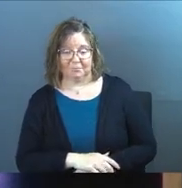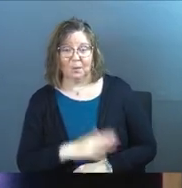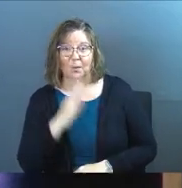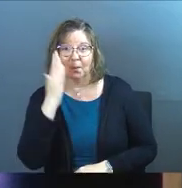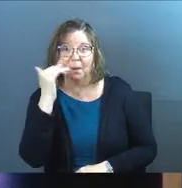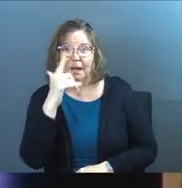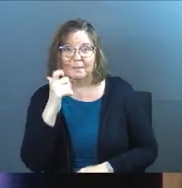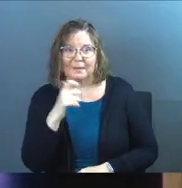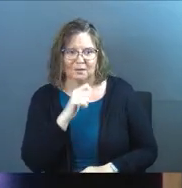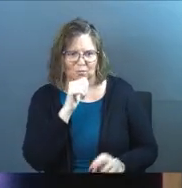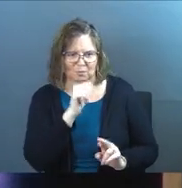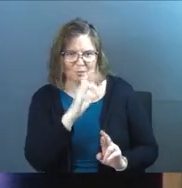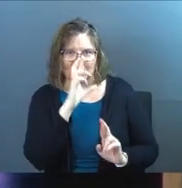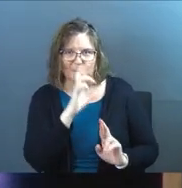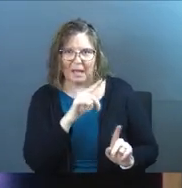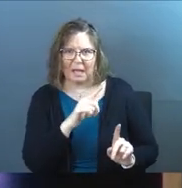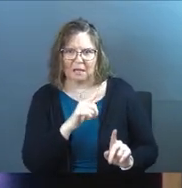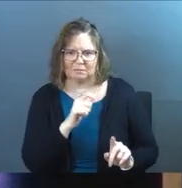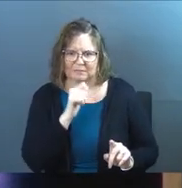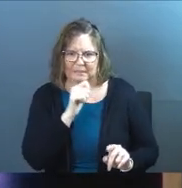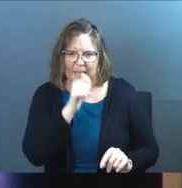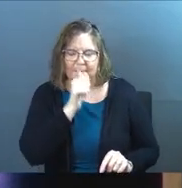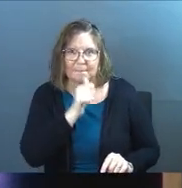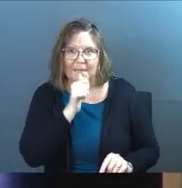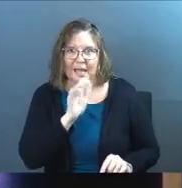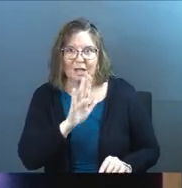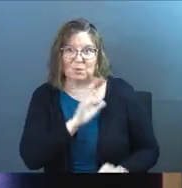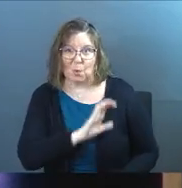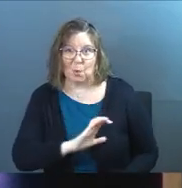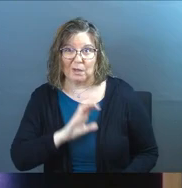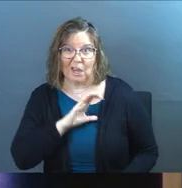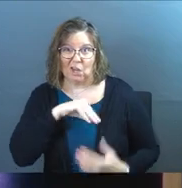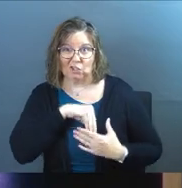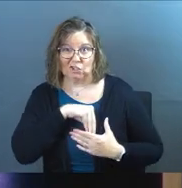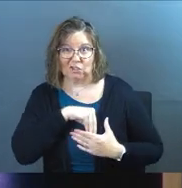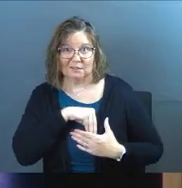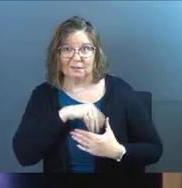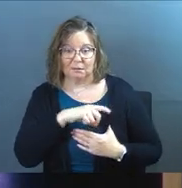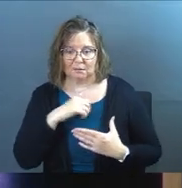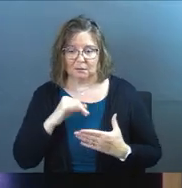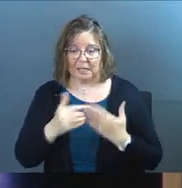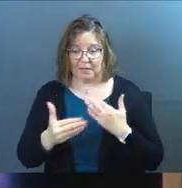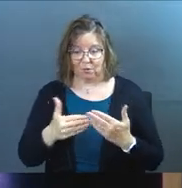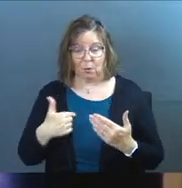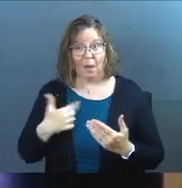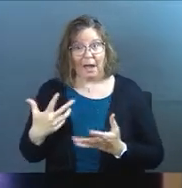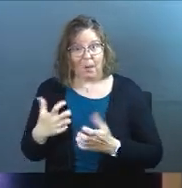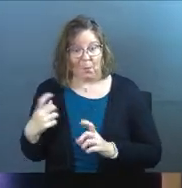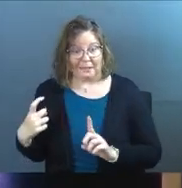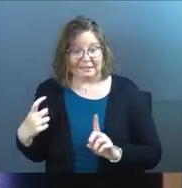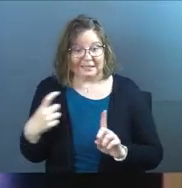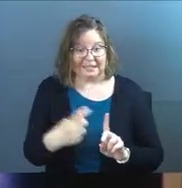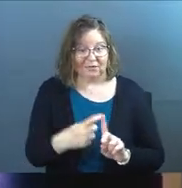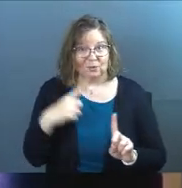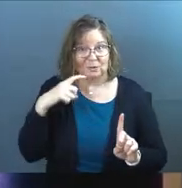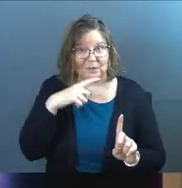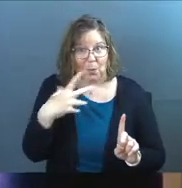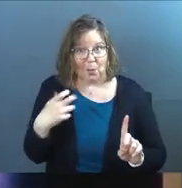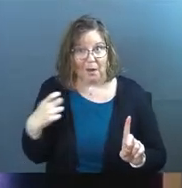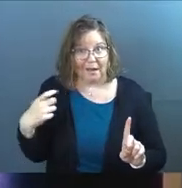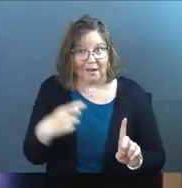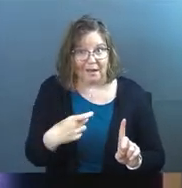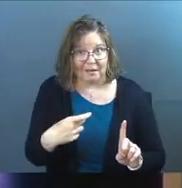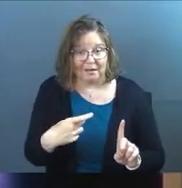because the disrespect and the impatience in your character means even though I wanted to give you the